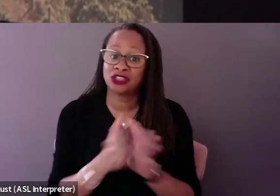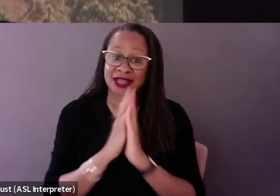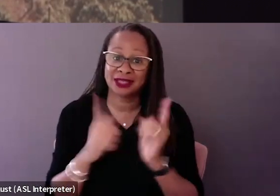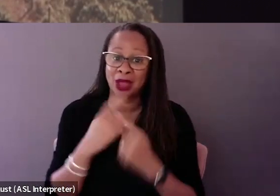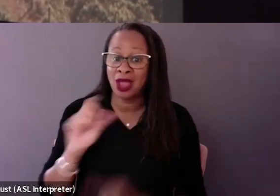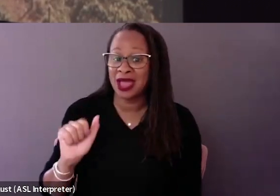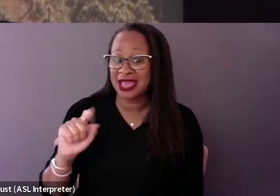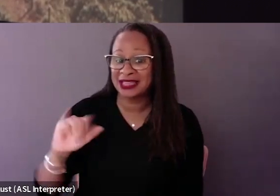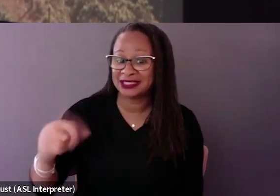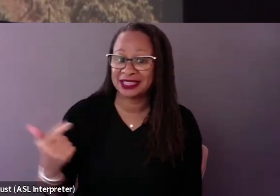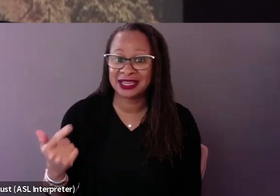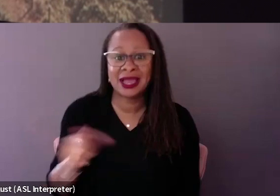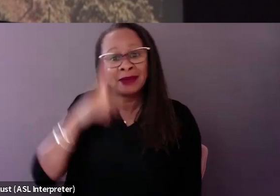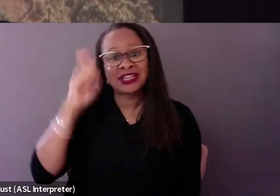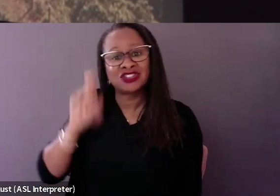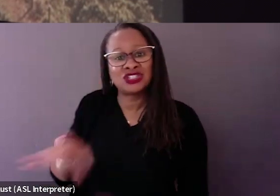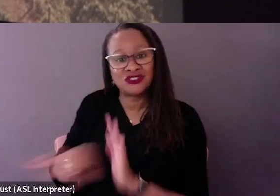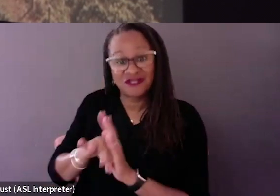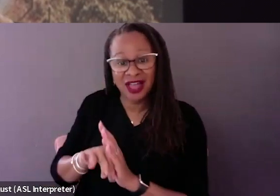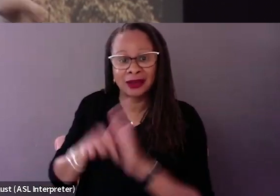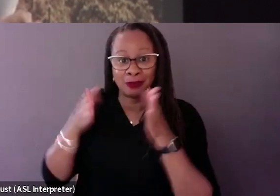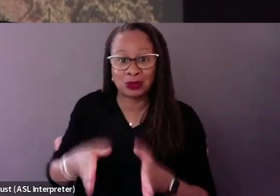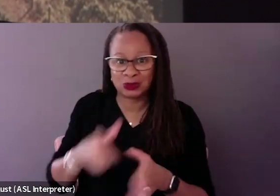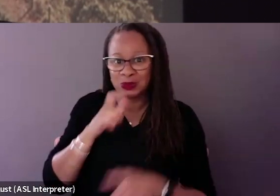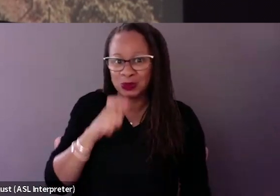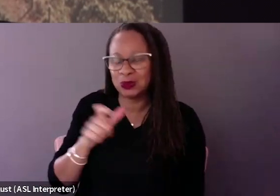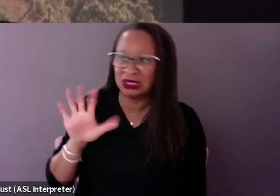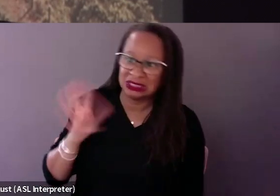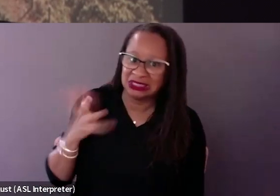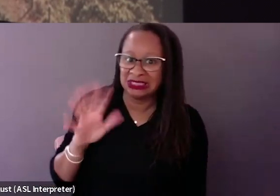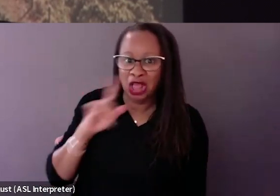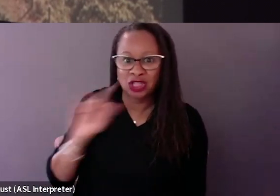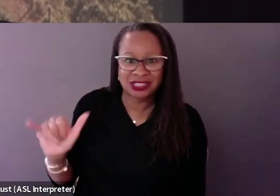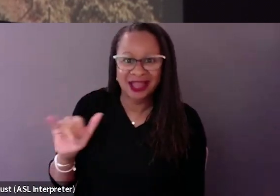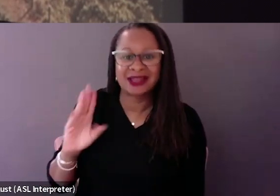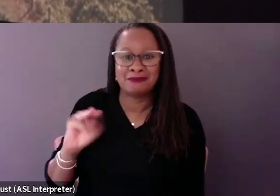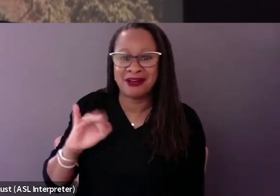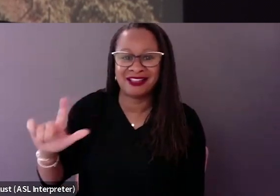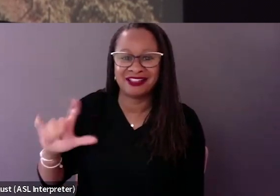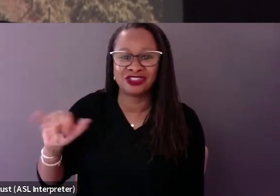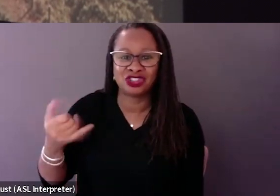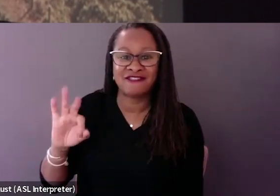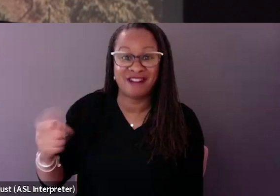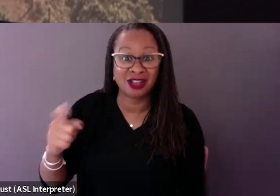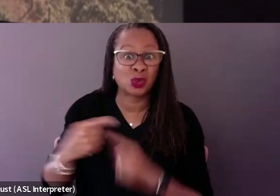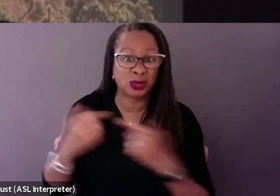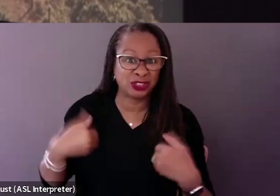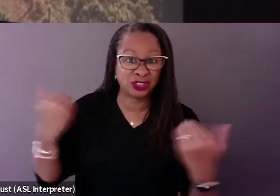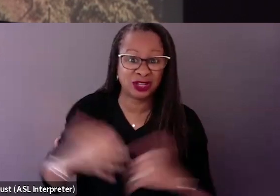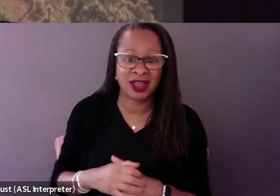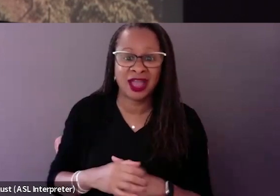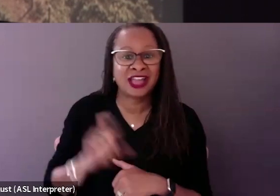got to find a Michael J. Fox or someone who is more or less looks like him. But you also had to find a